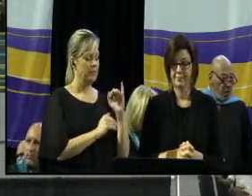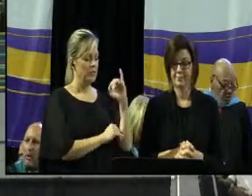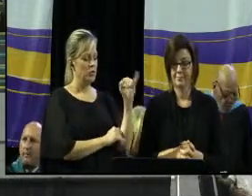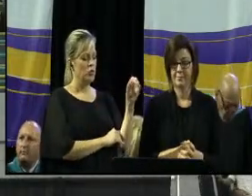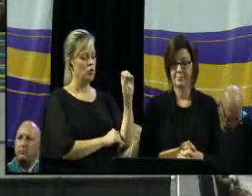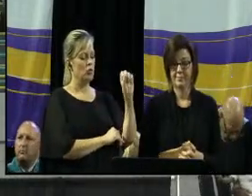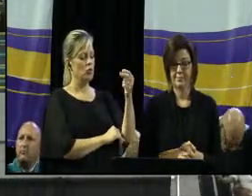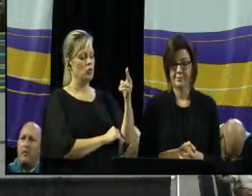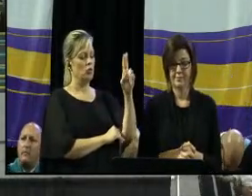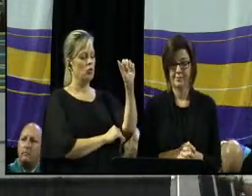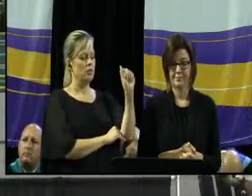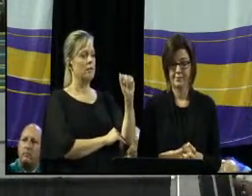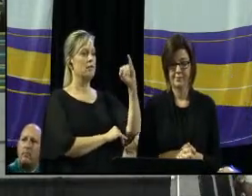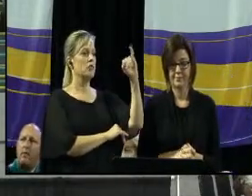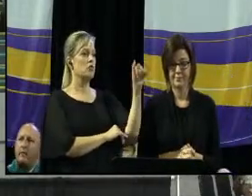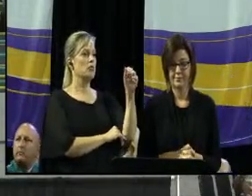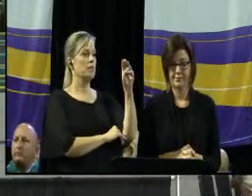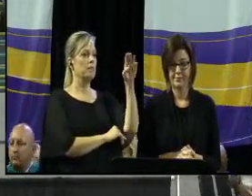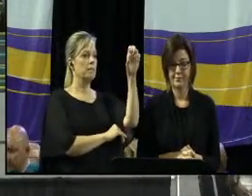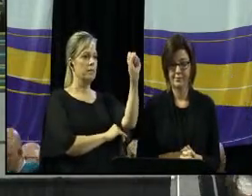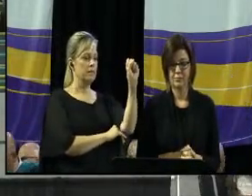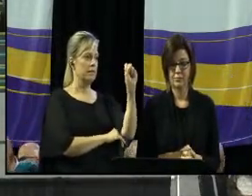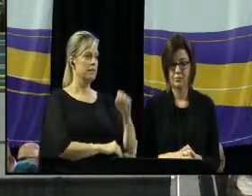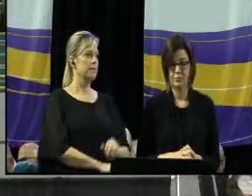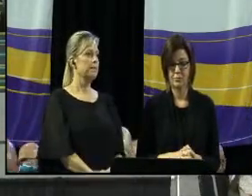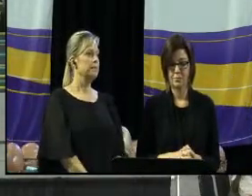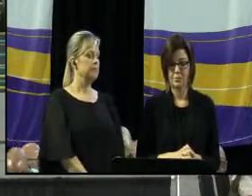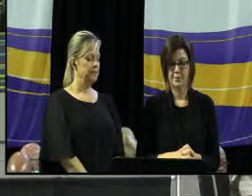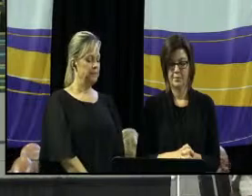Joshua Devon Xavion James.